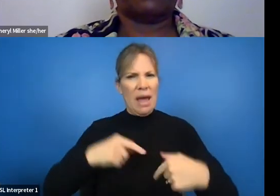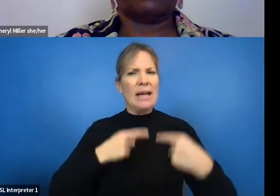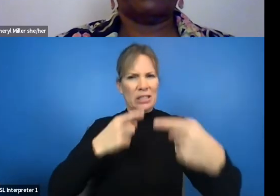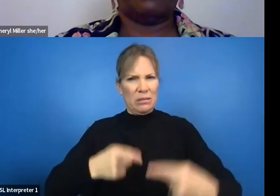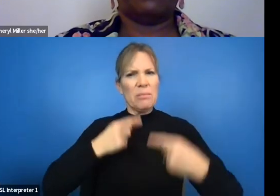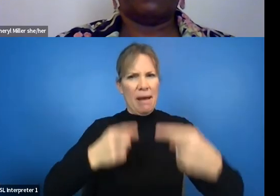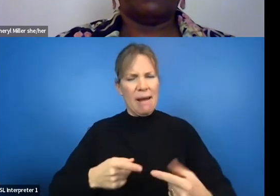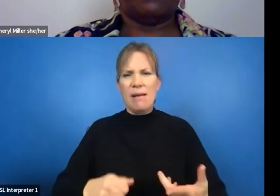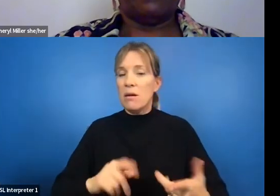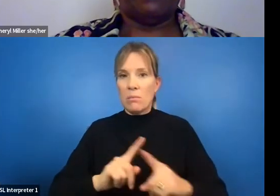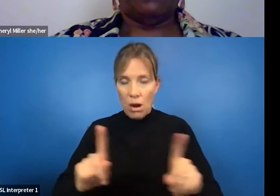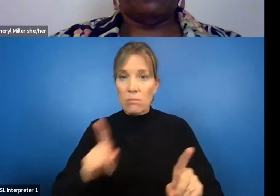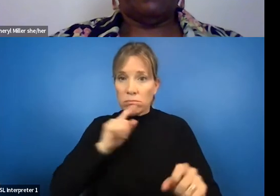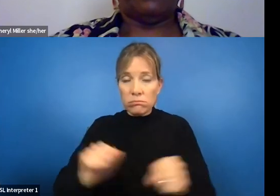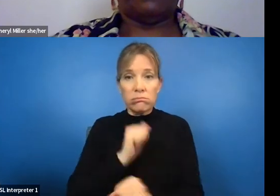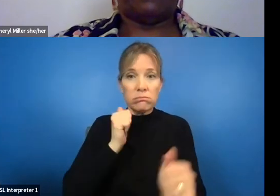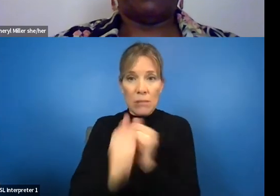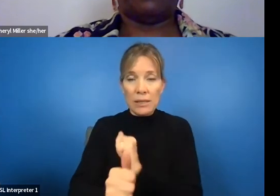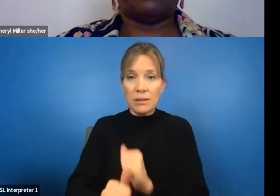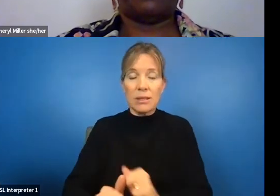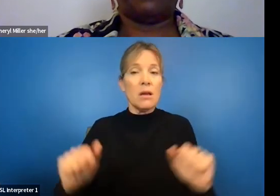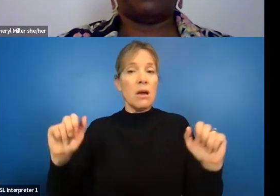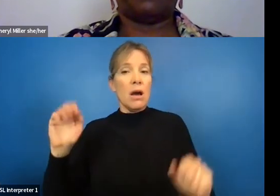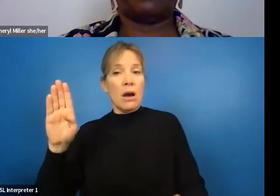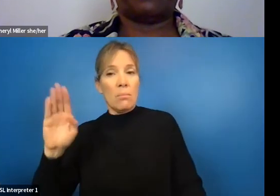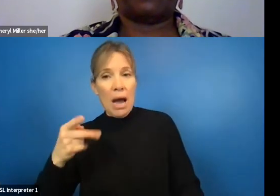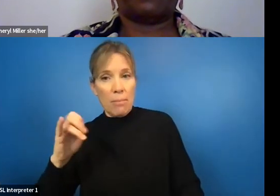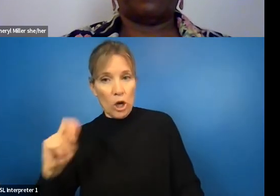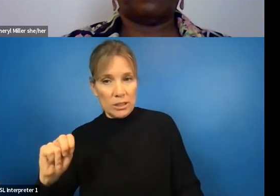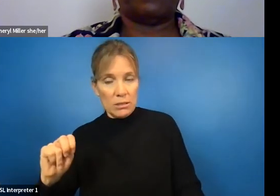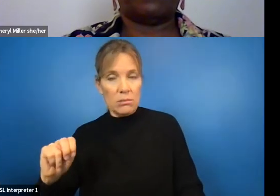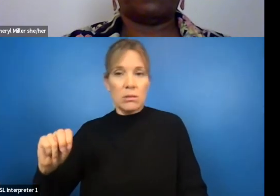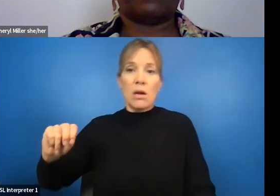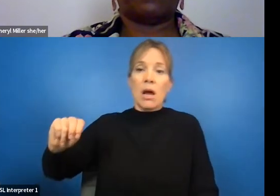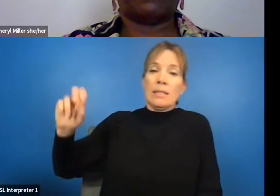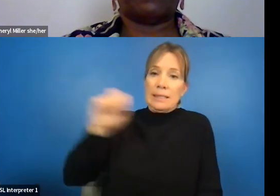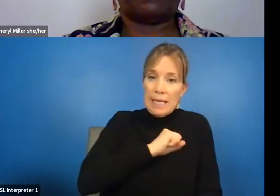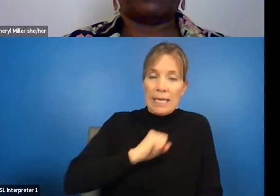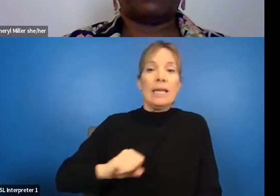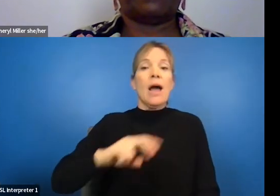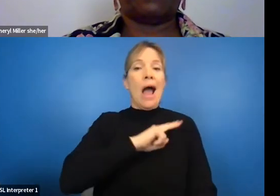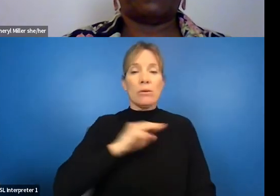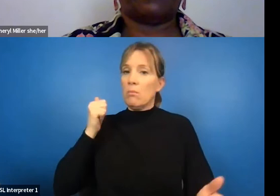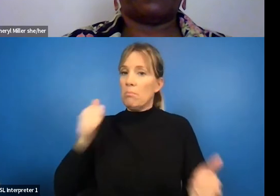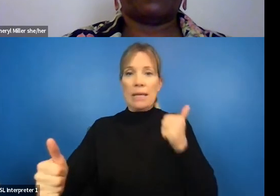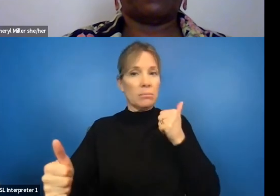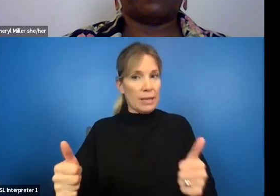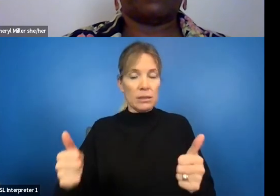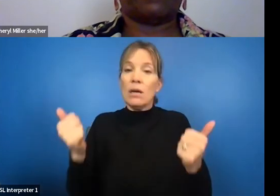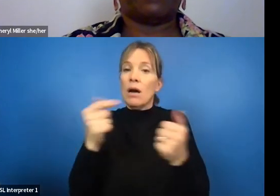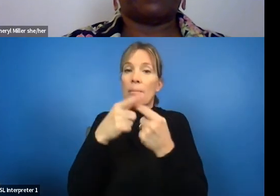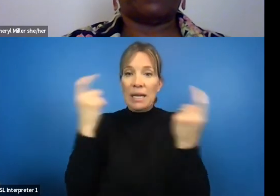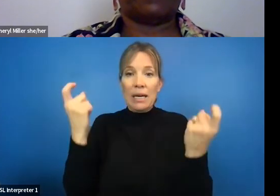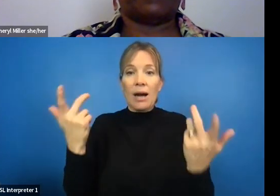But we actually passed a bipartisan bill in both the Senate and the House. And because of